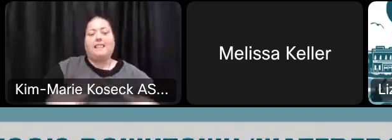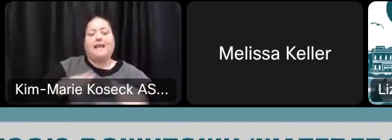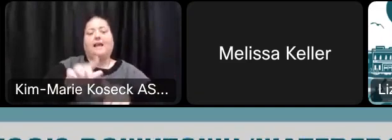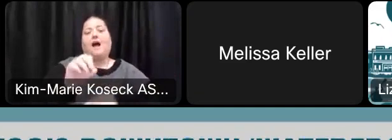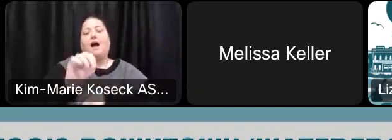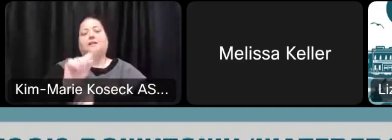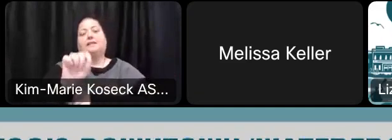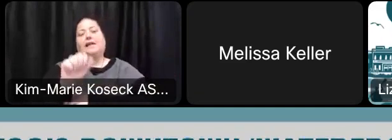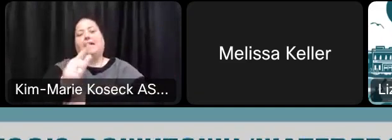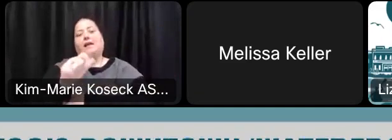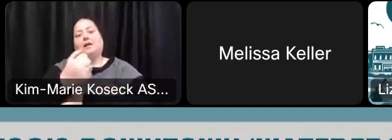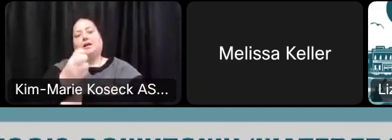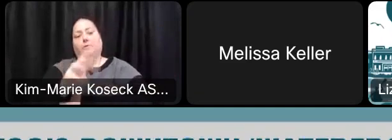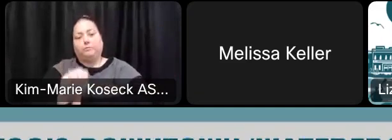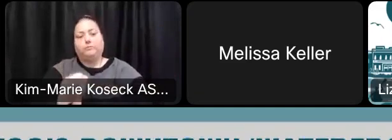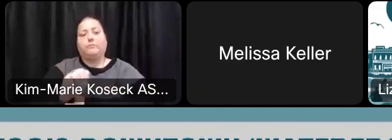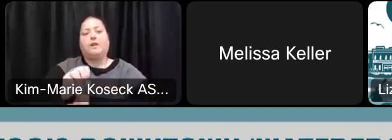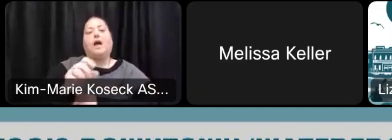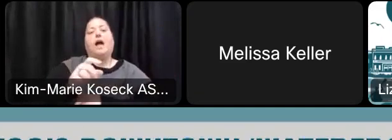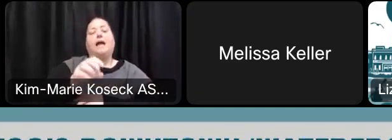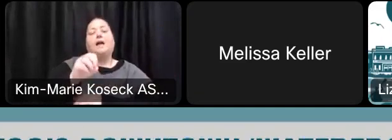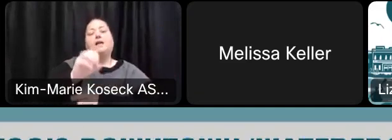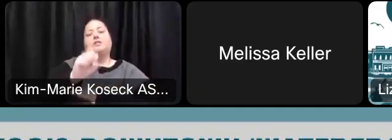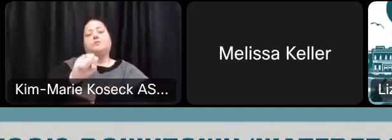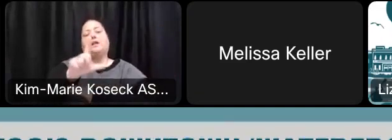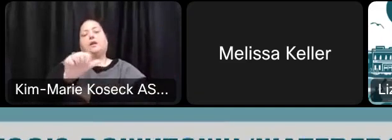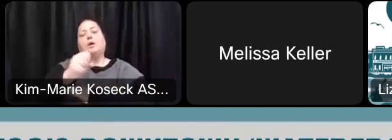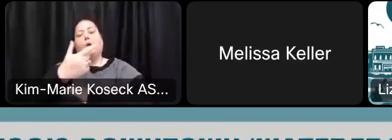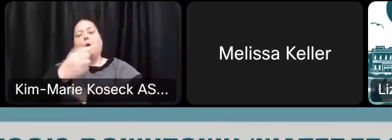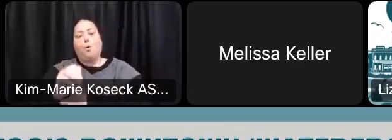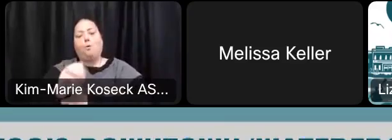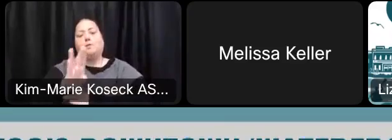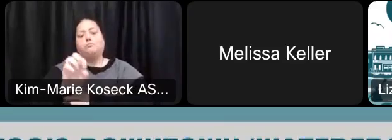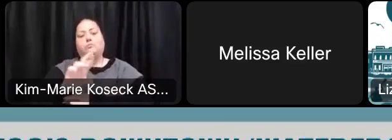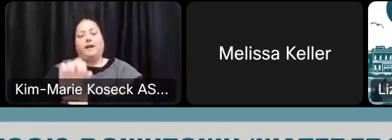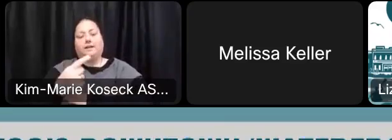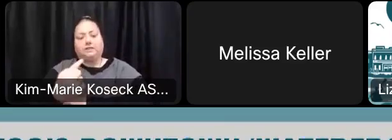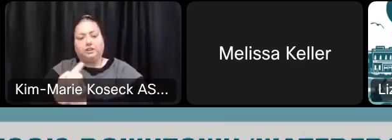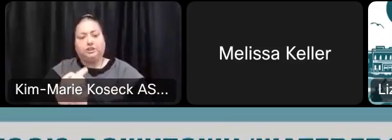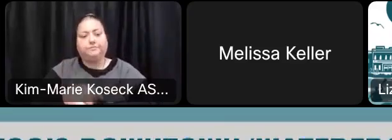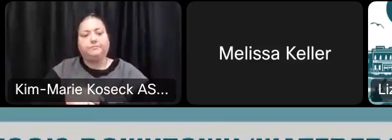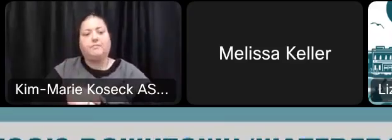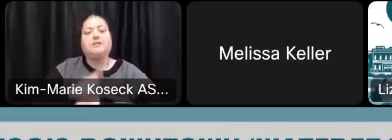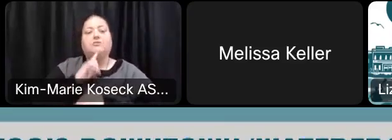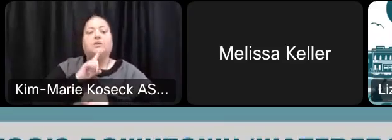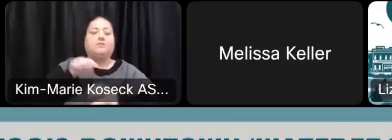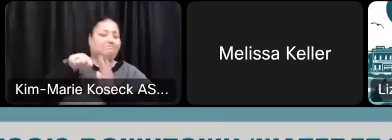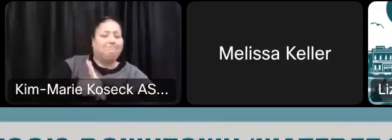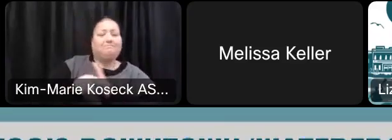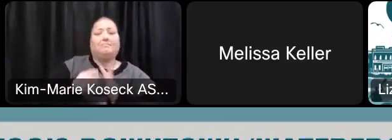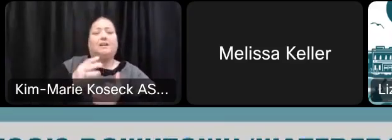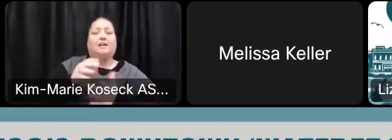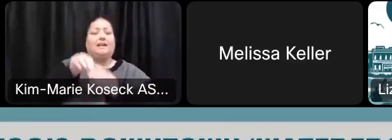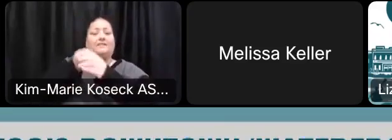is the Oswego River or the Erie Canal Oswego branch. But we're also heavily invested in this